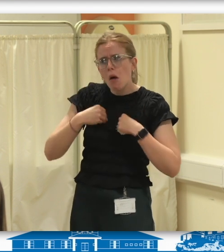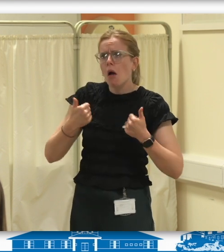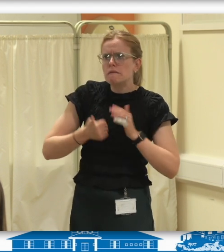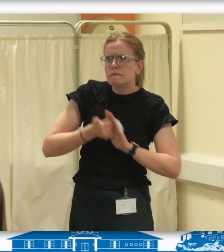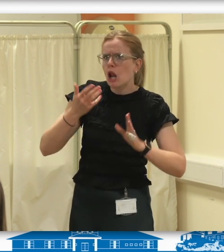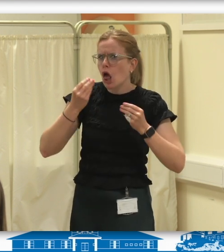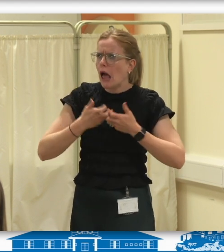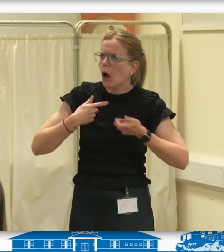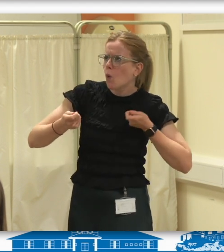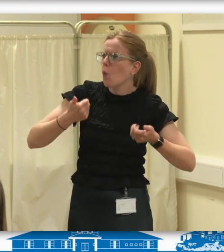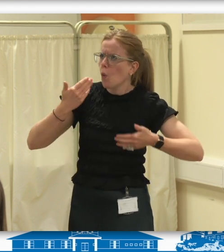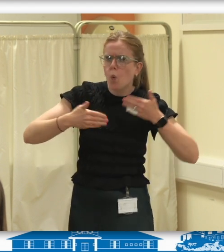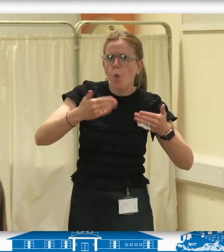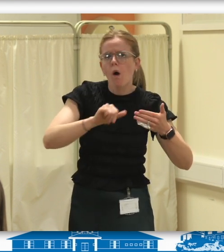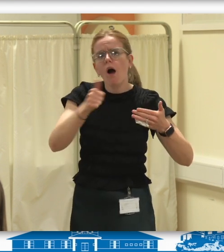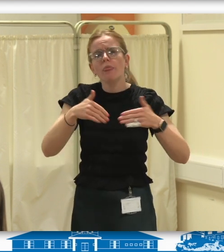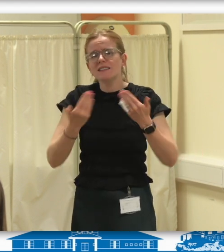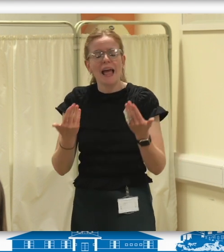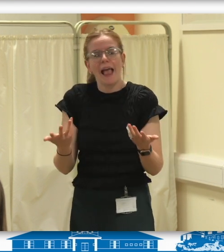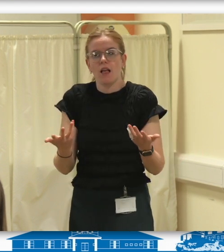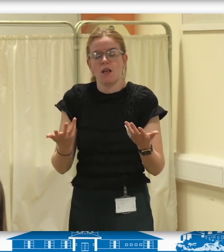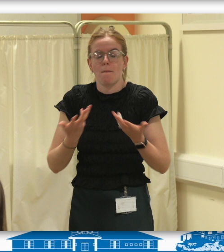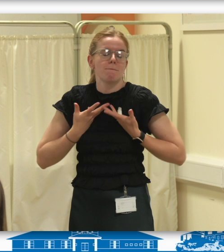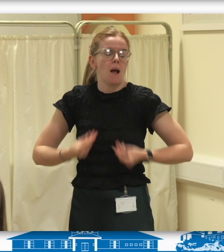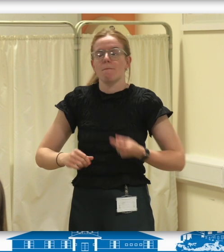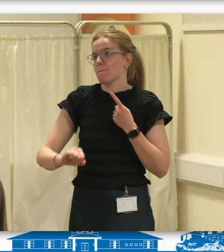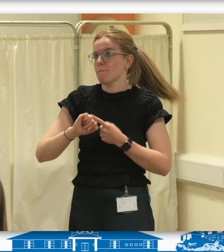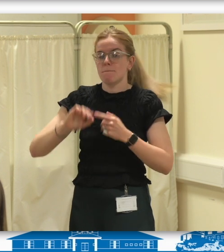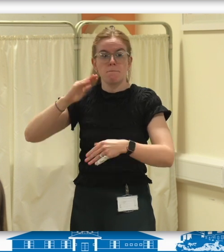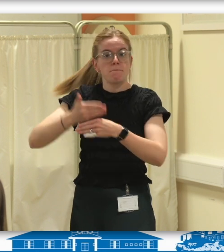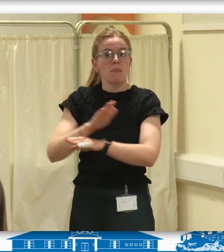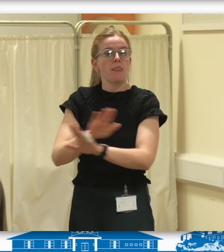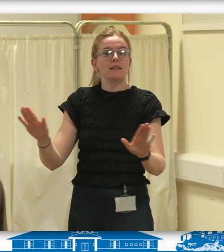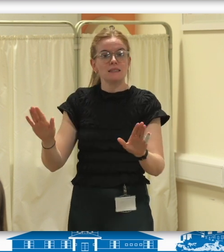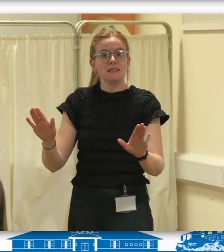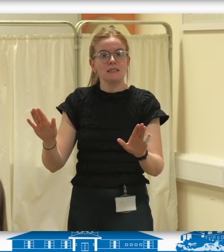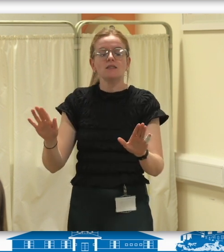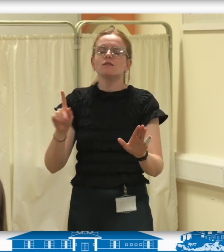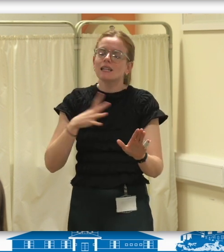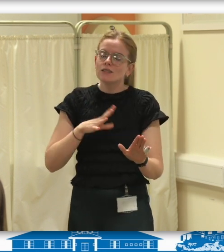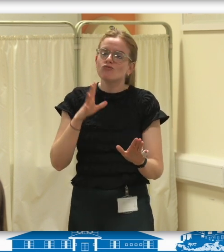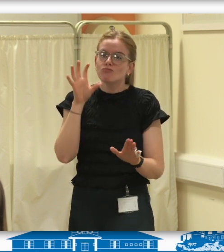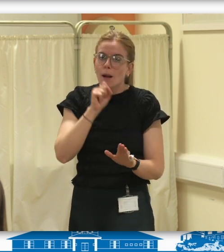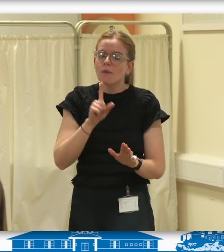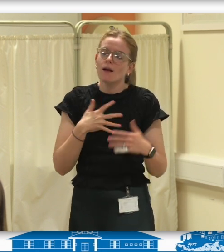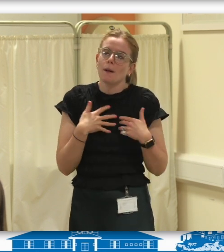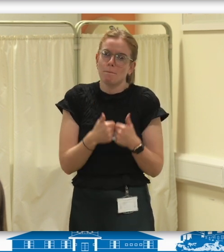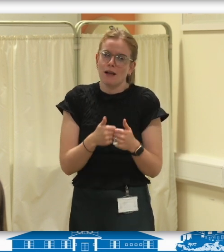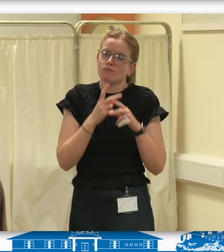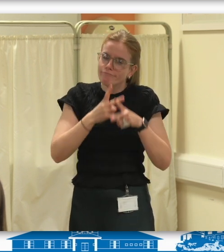won't. So learning to be kind and compassionate is a key part of the process.